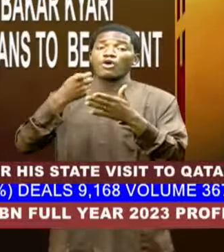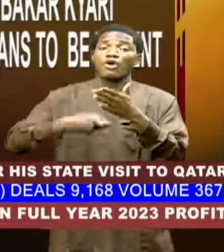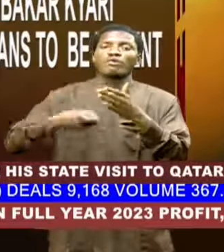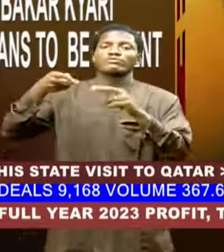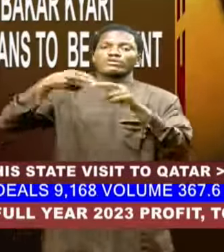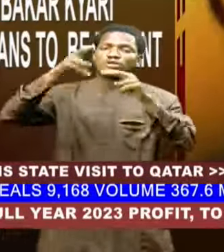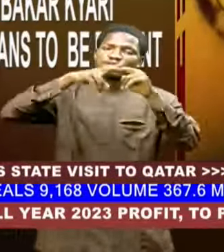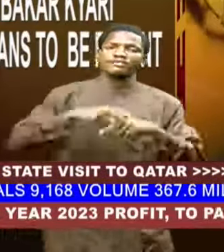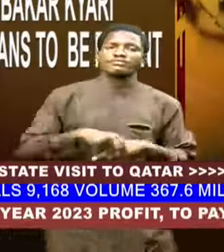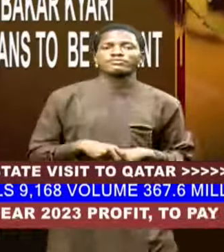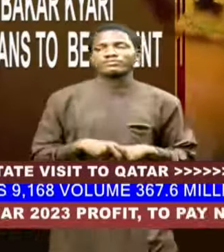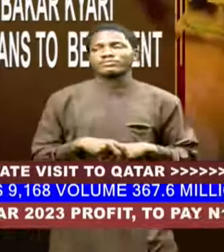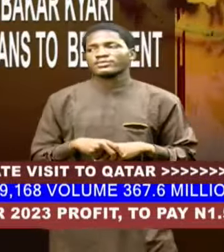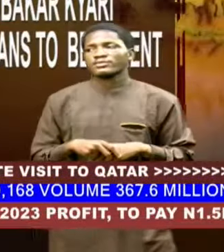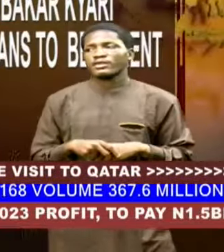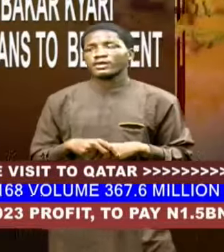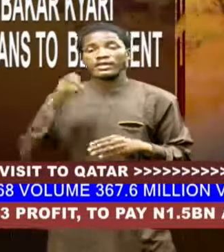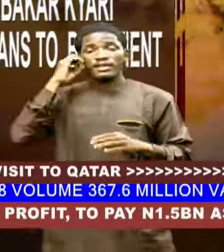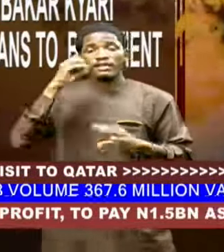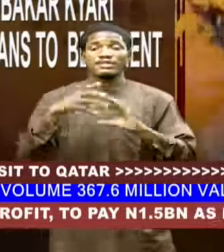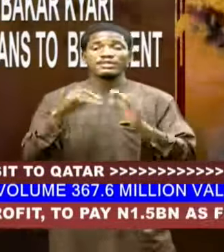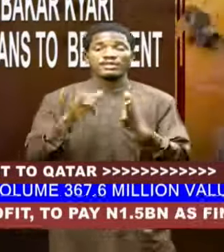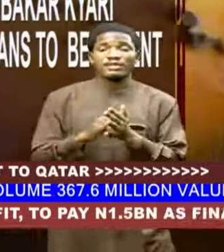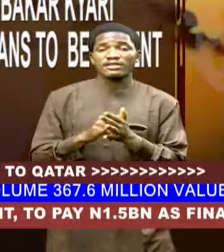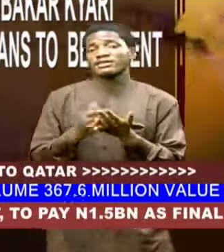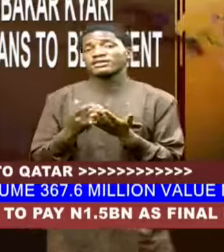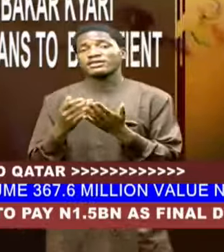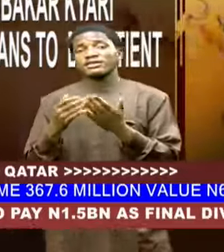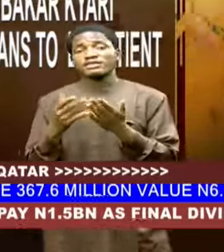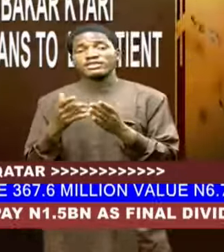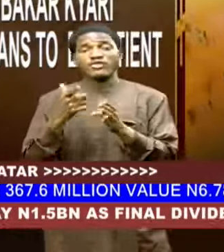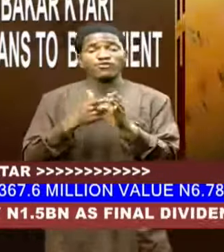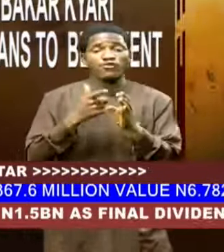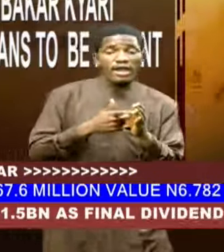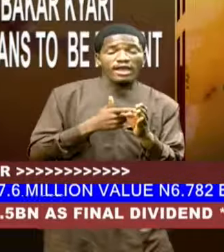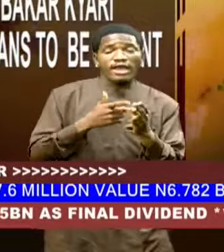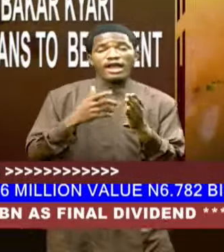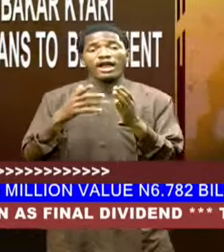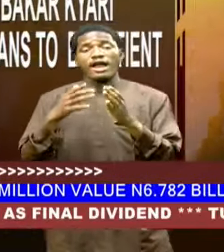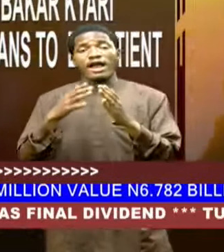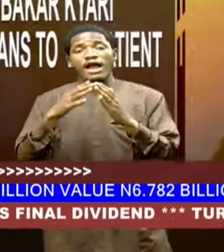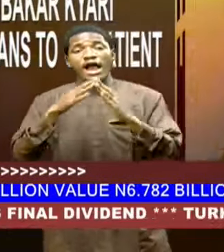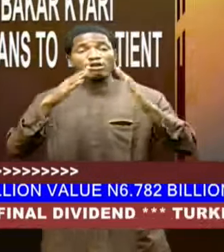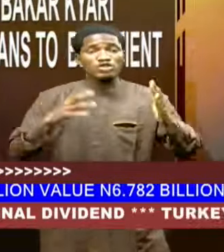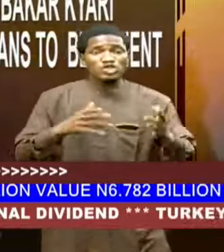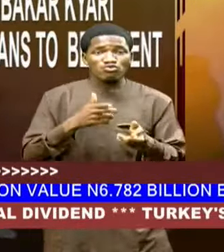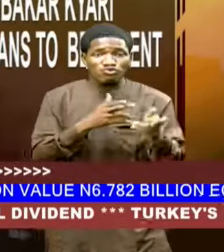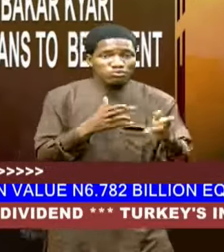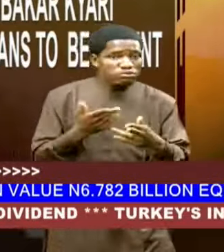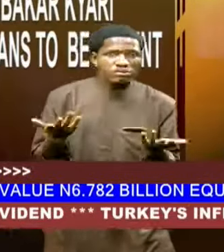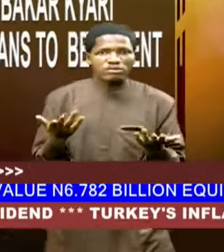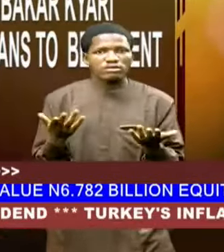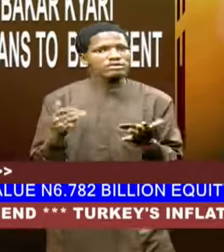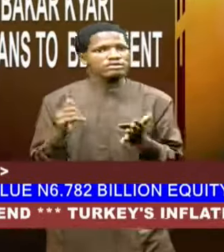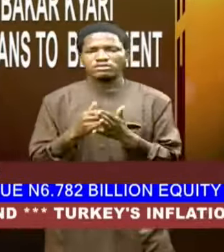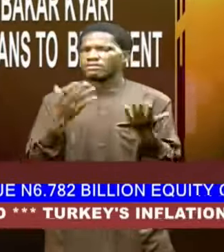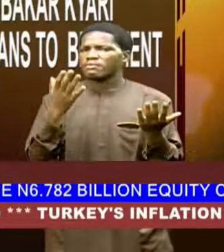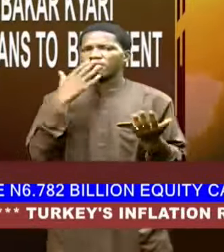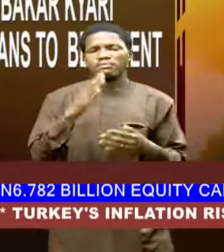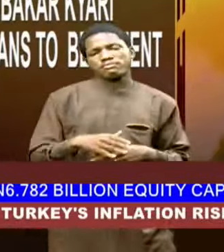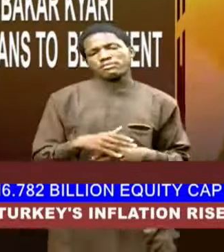of warehouses in the country as unfortunate and sympathizes with the victims. He says President Bola Tinubu is